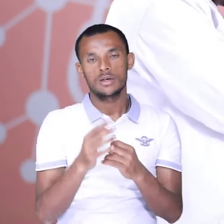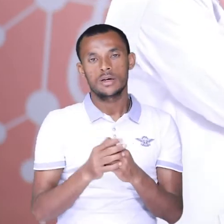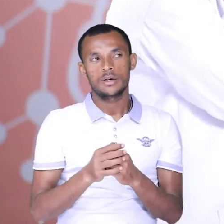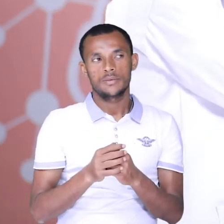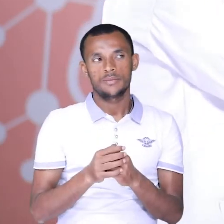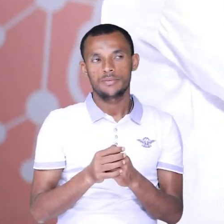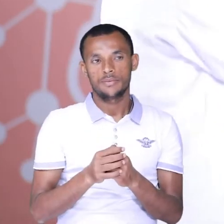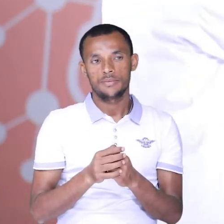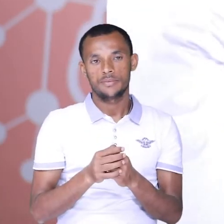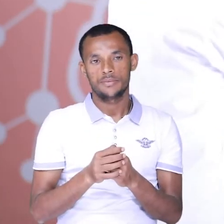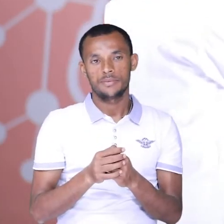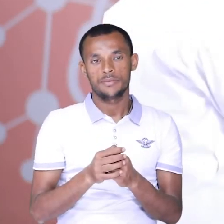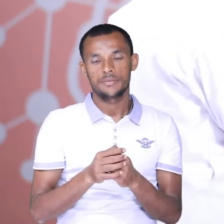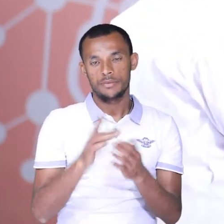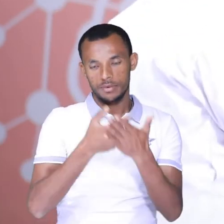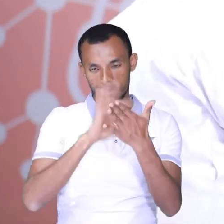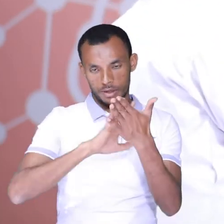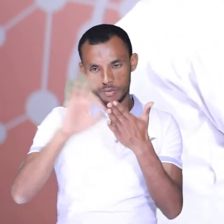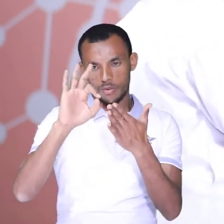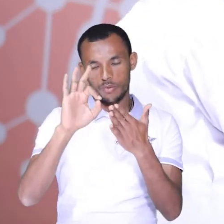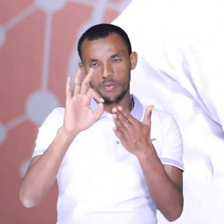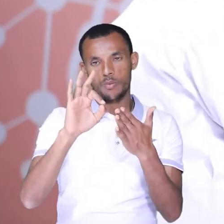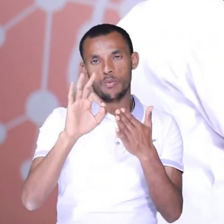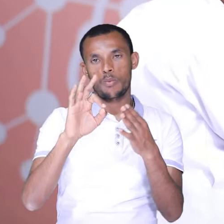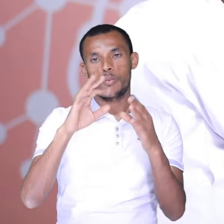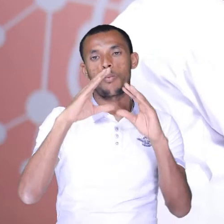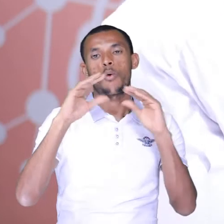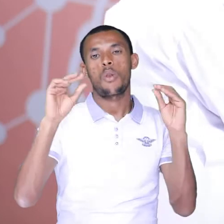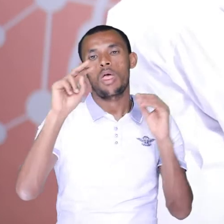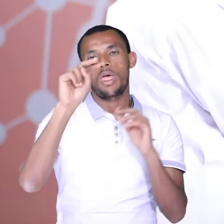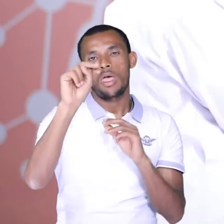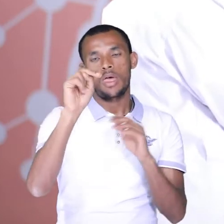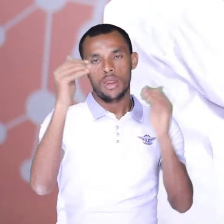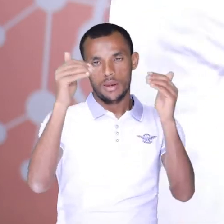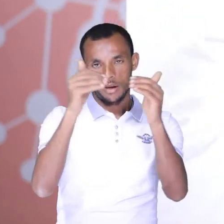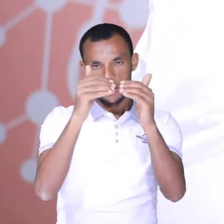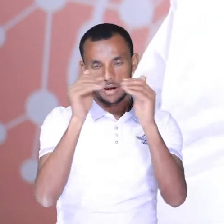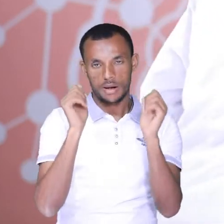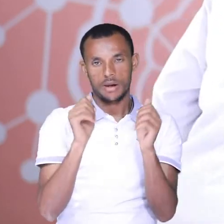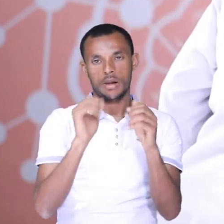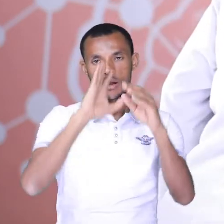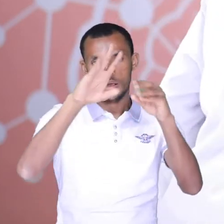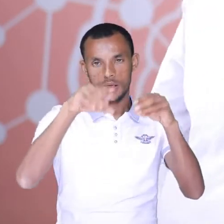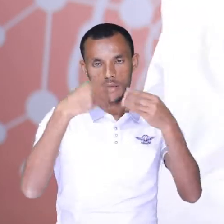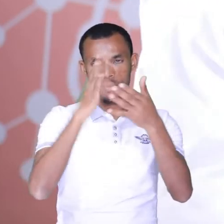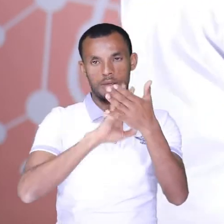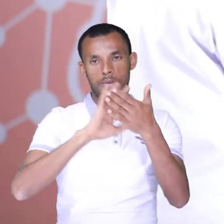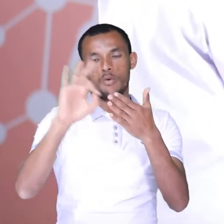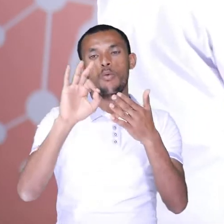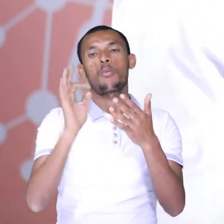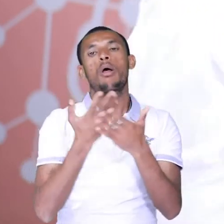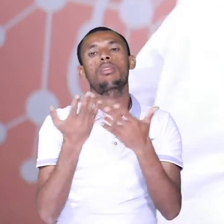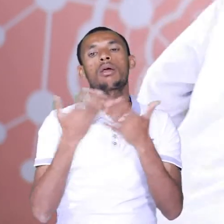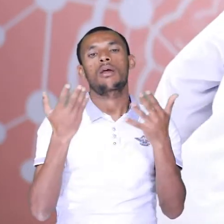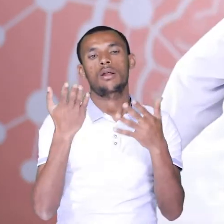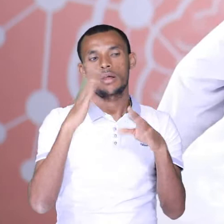example, the number of mole, which is N, is equal to given number of particles.